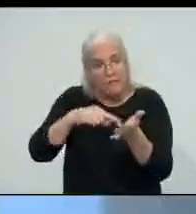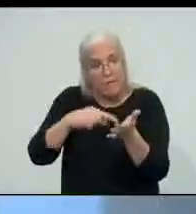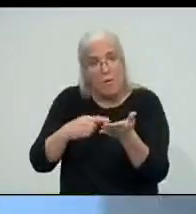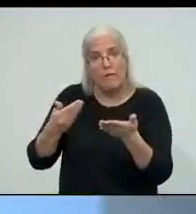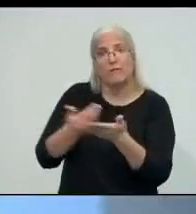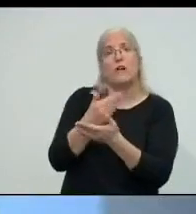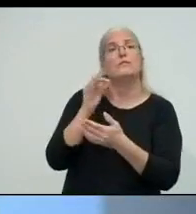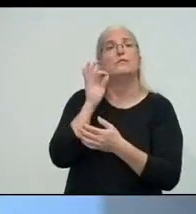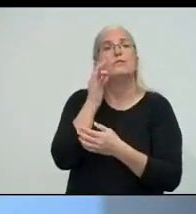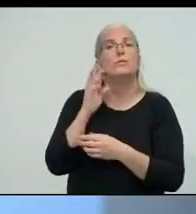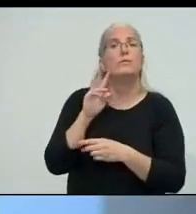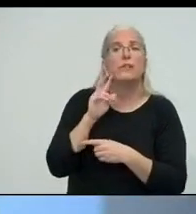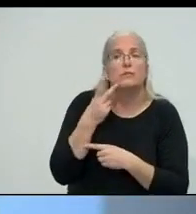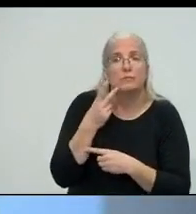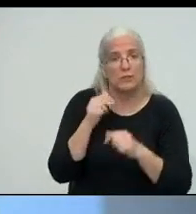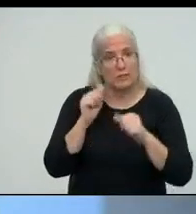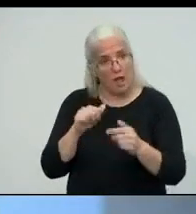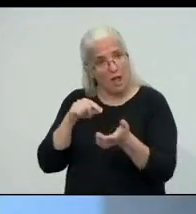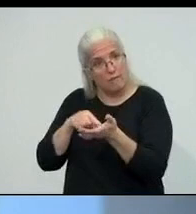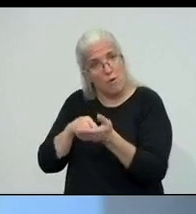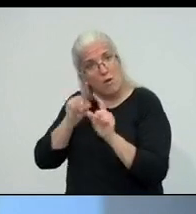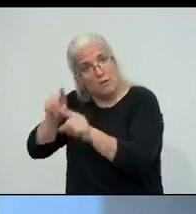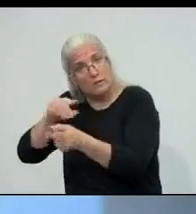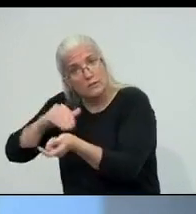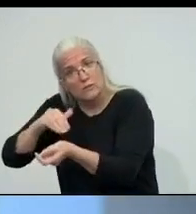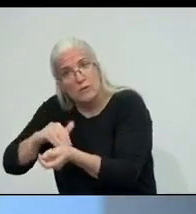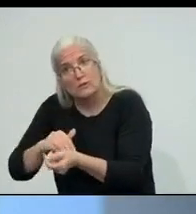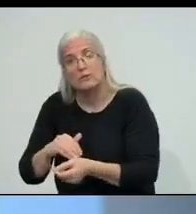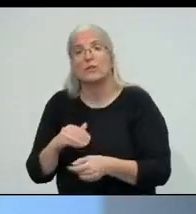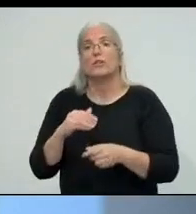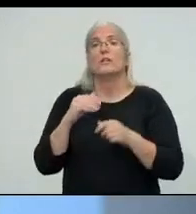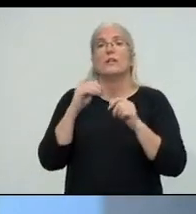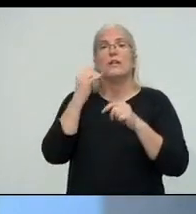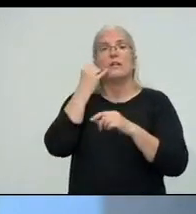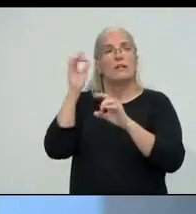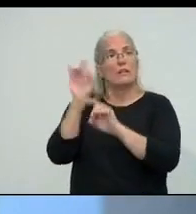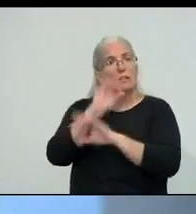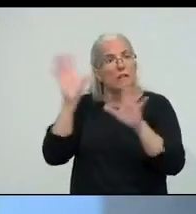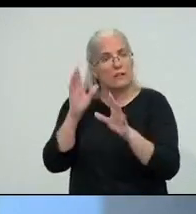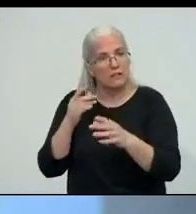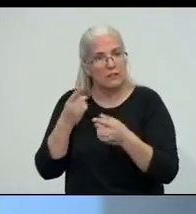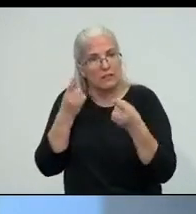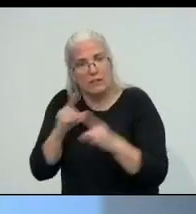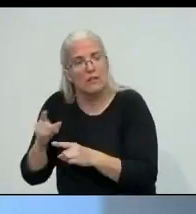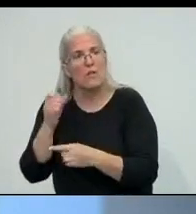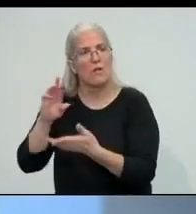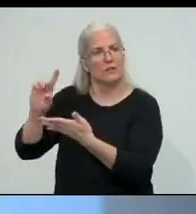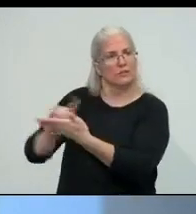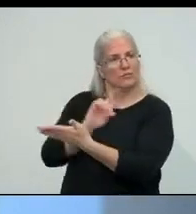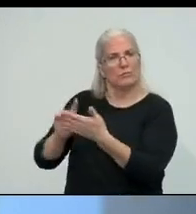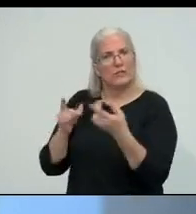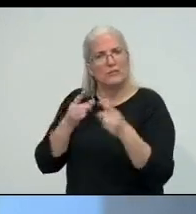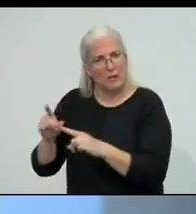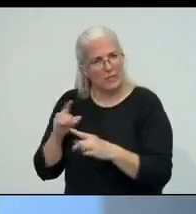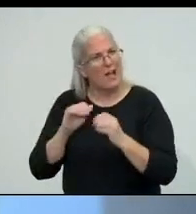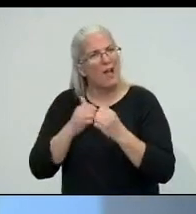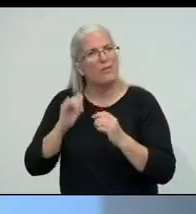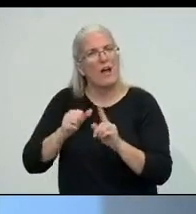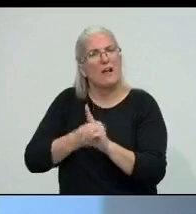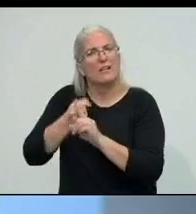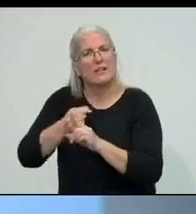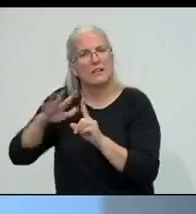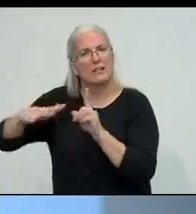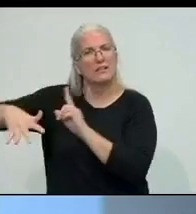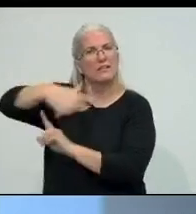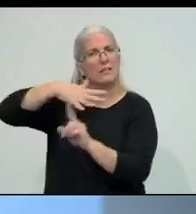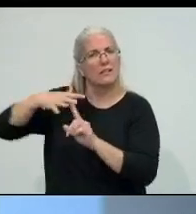access, history of trauma and discrimination, other things in the community such as transportation